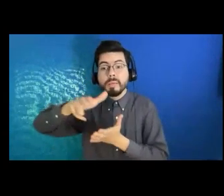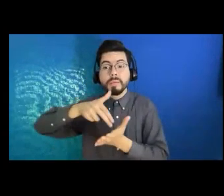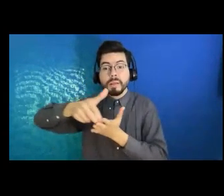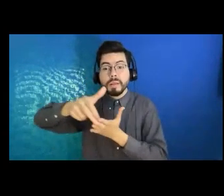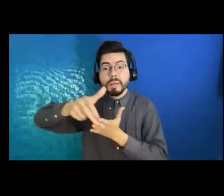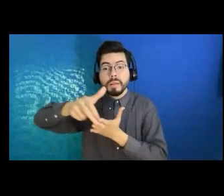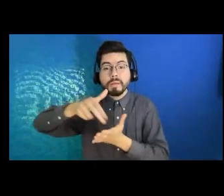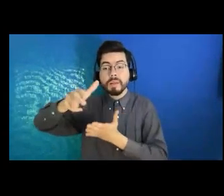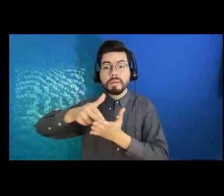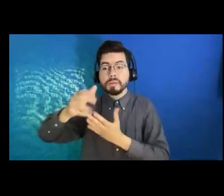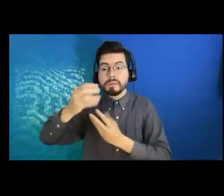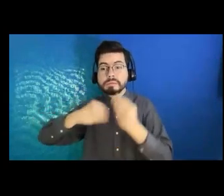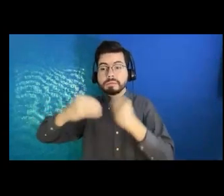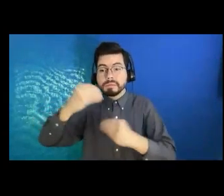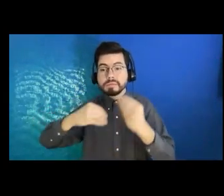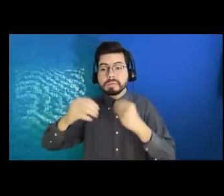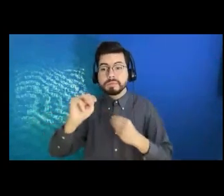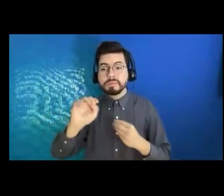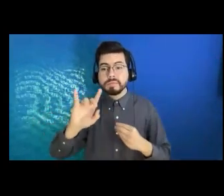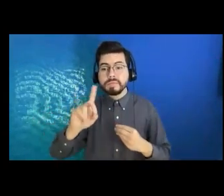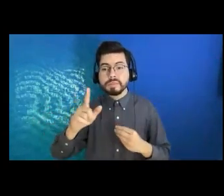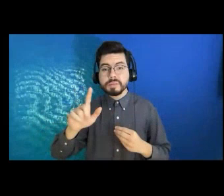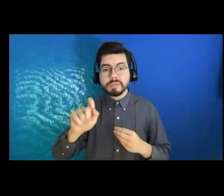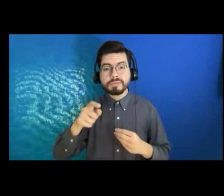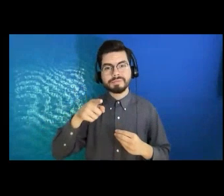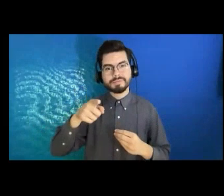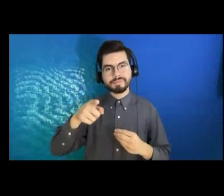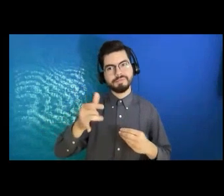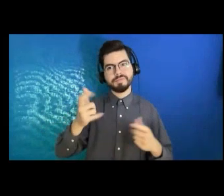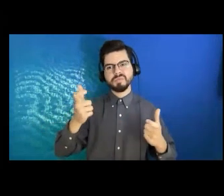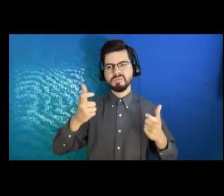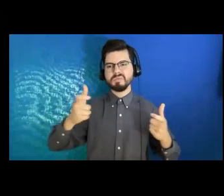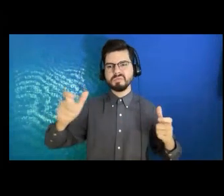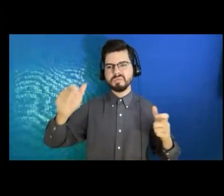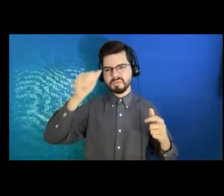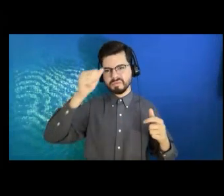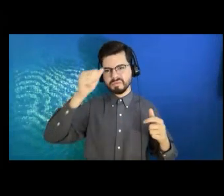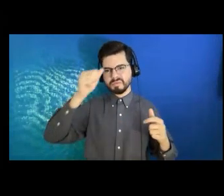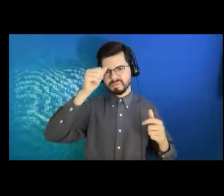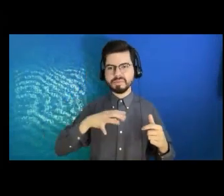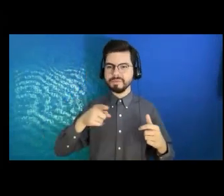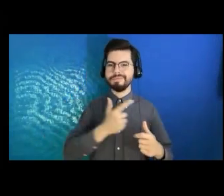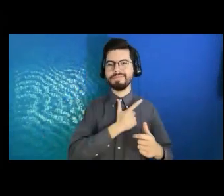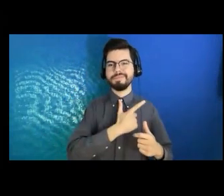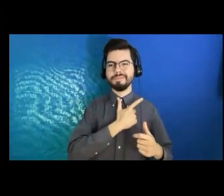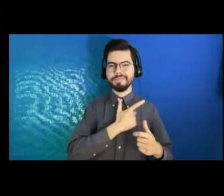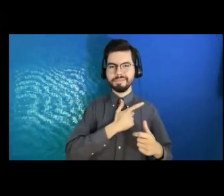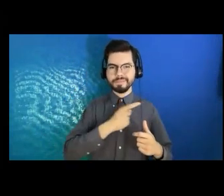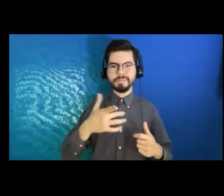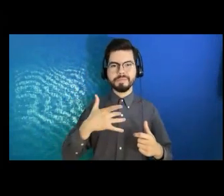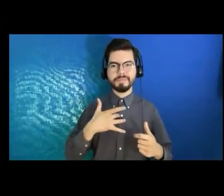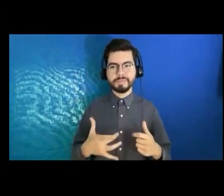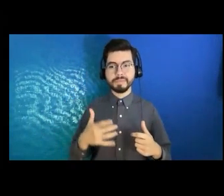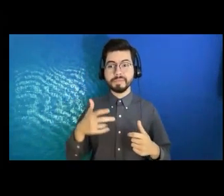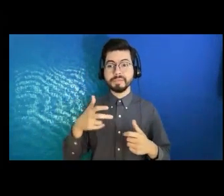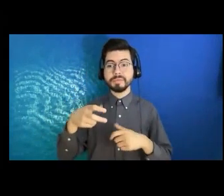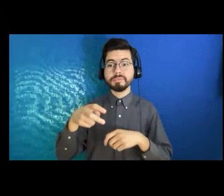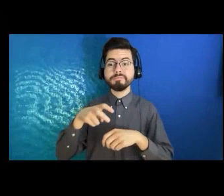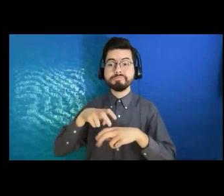this was a big male, and he was kind of lazy. He would lay down, lick up all the midges within reach, then he'd stand up, take a step or two, lay back